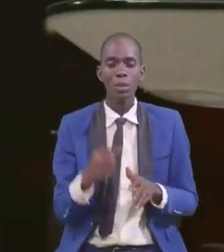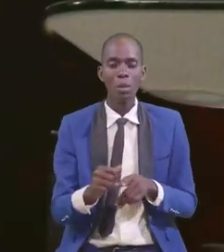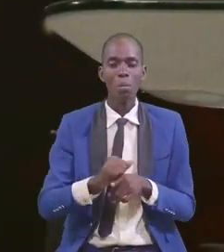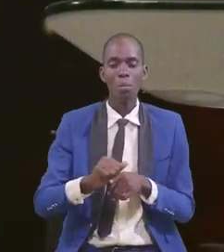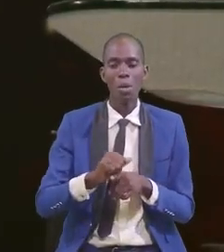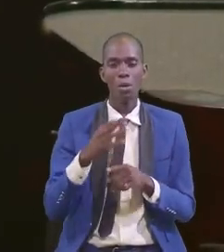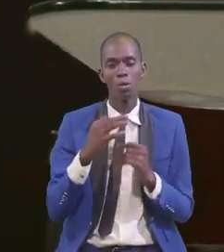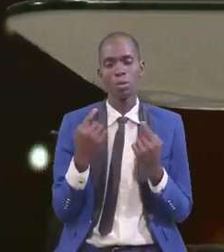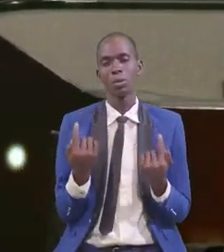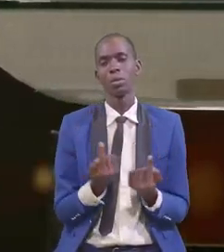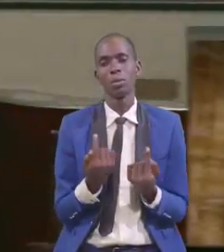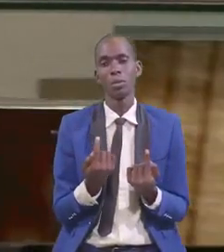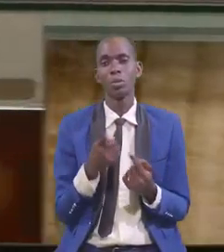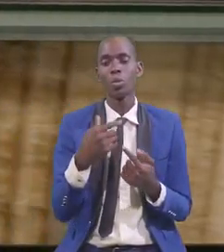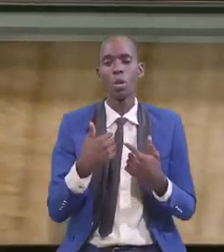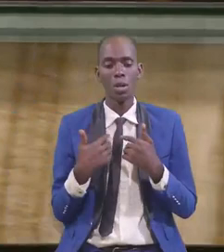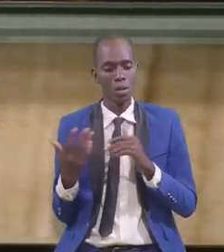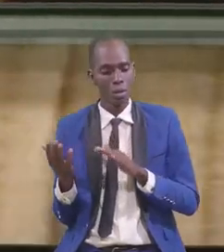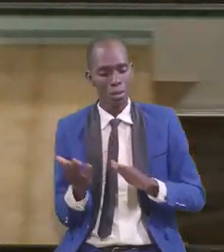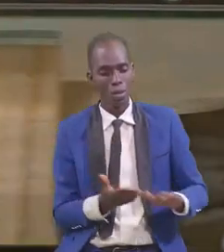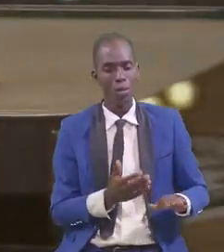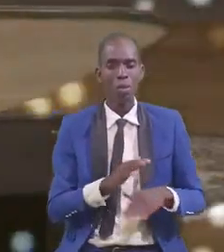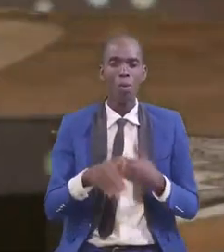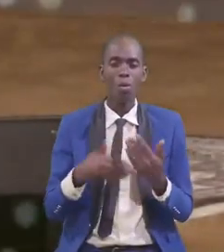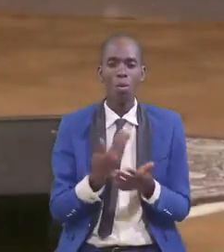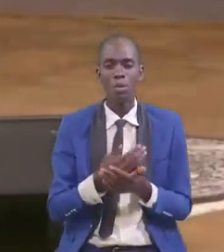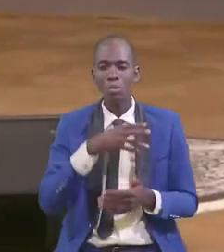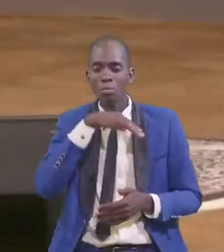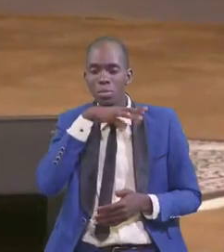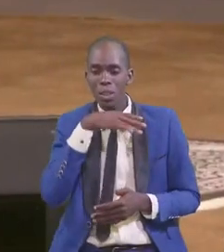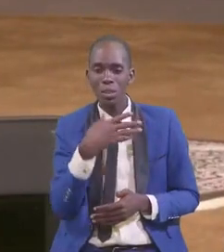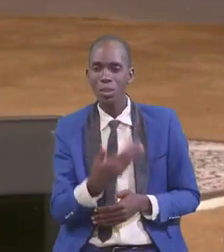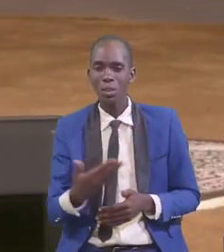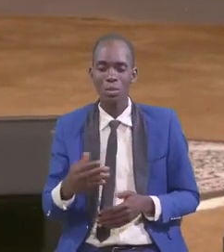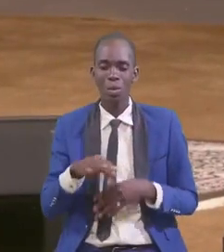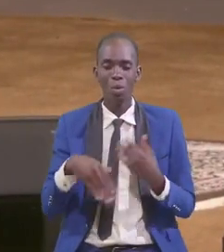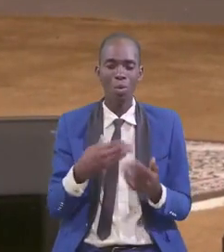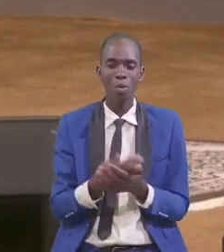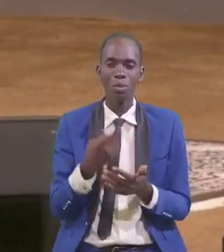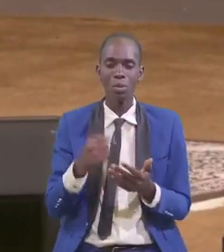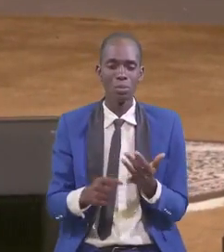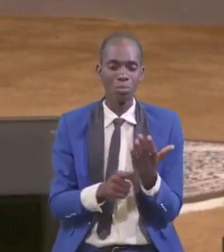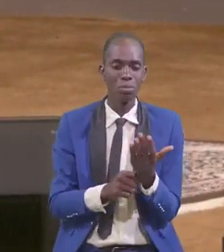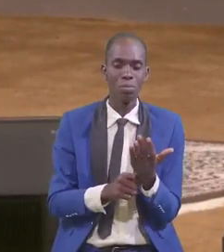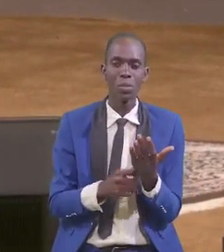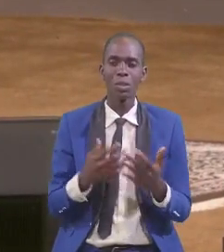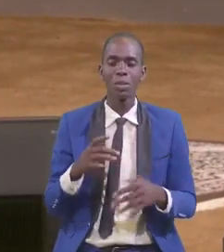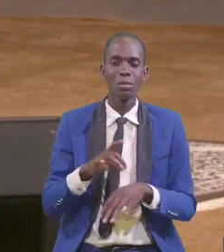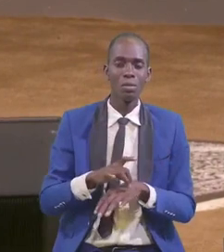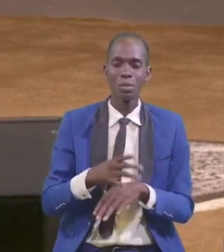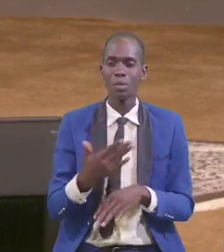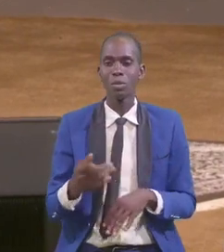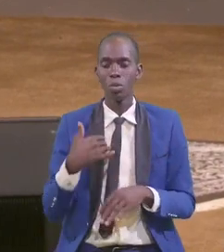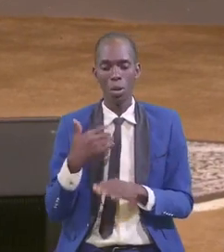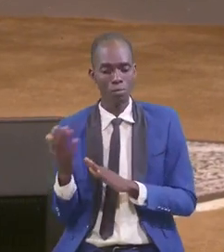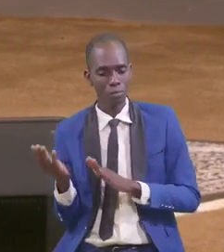of sin. You've left all those pollutions, all those pleasures of the flesh. You have confessed, you have